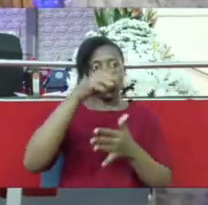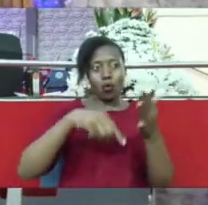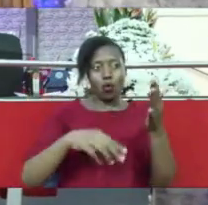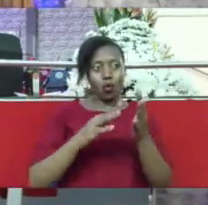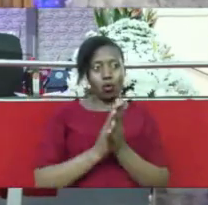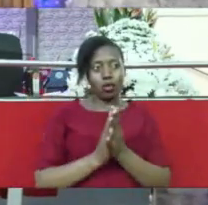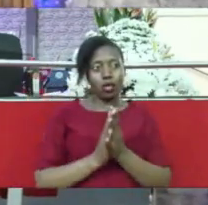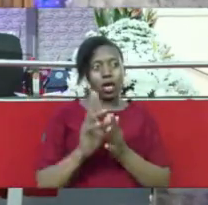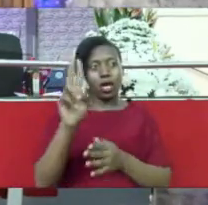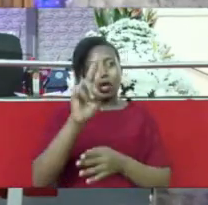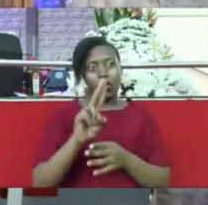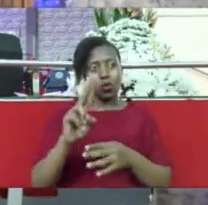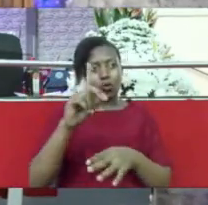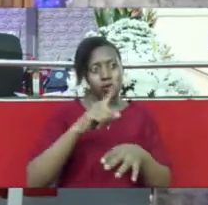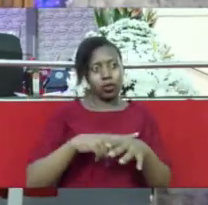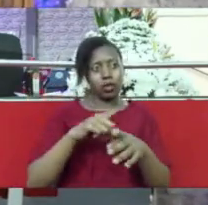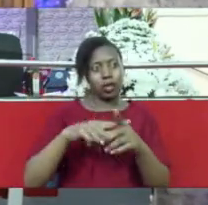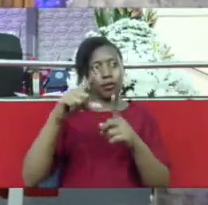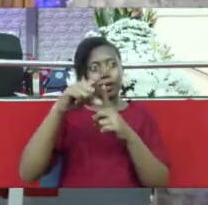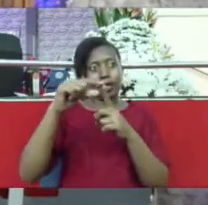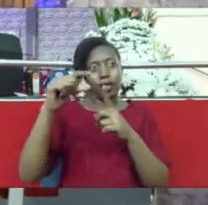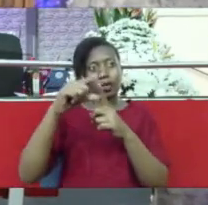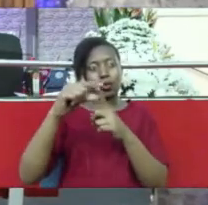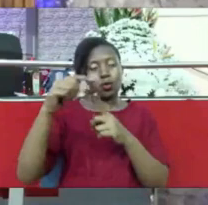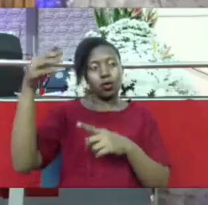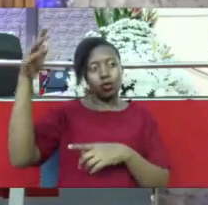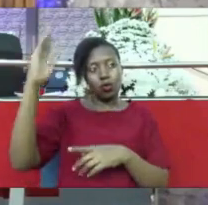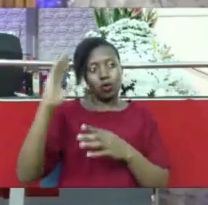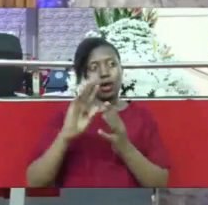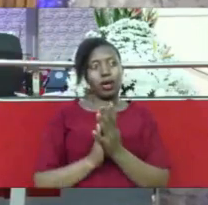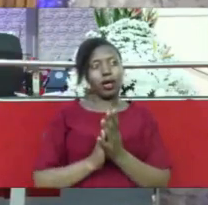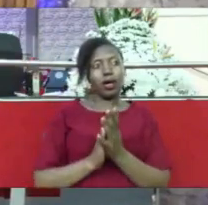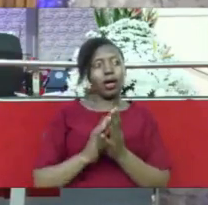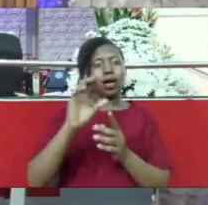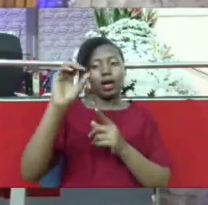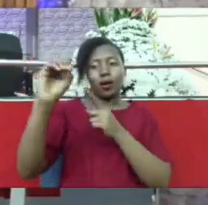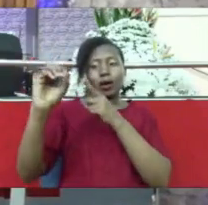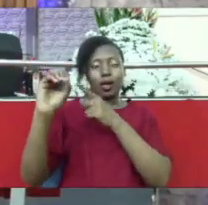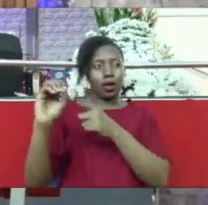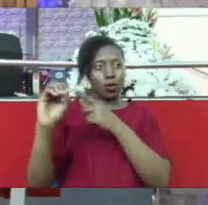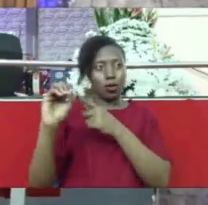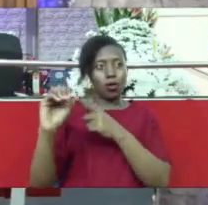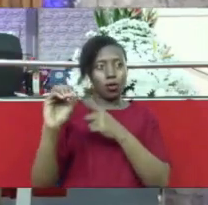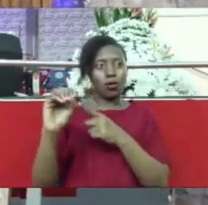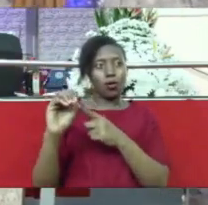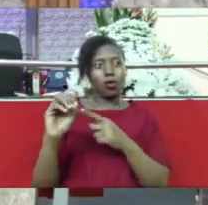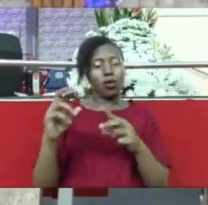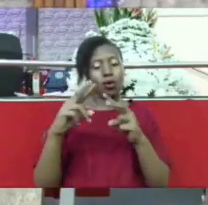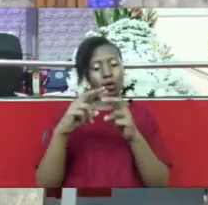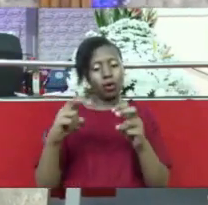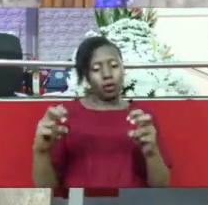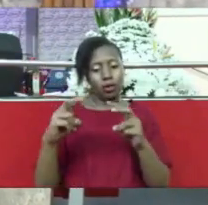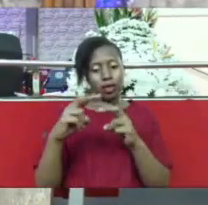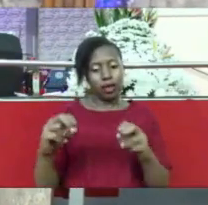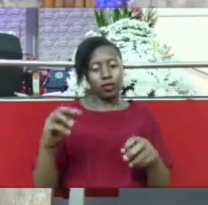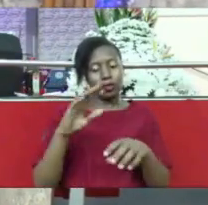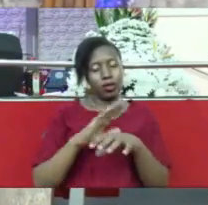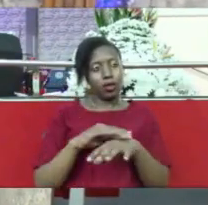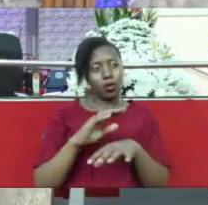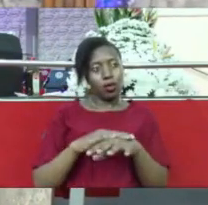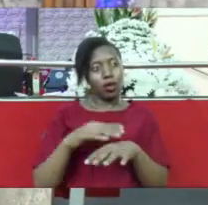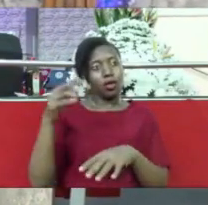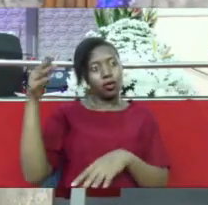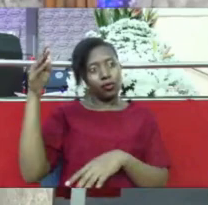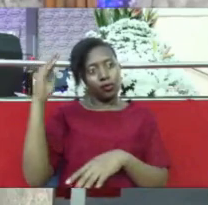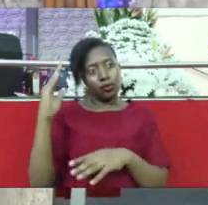O observe God's goodness all around you. Na tafuta uzuri wa Mungu kwa maisha